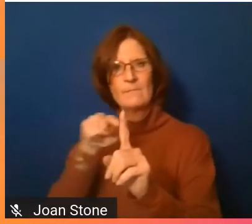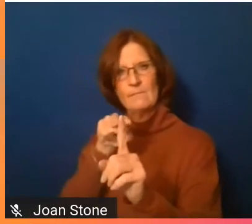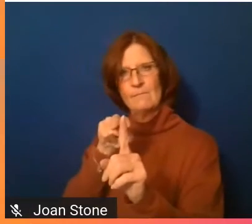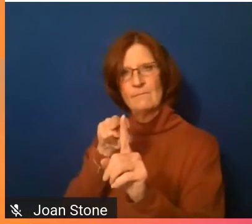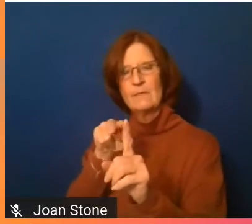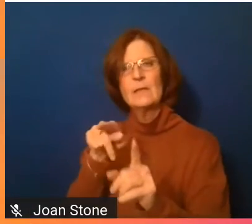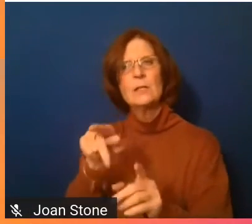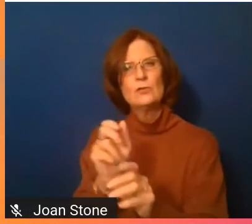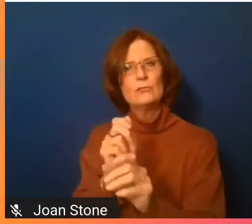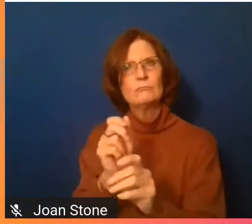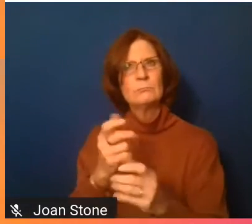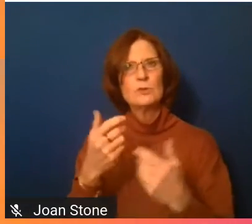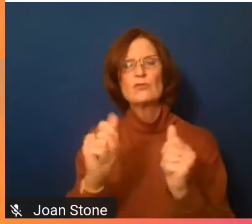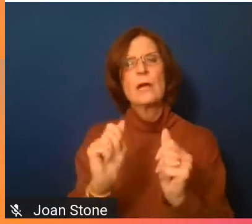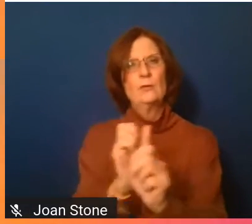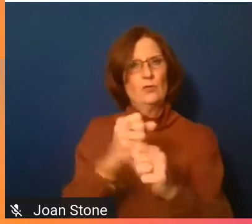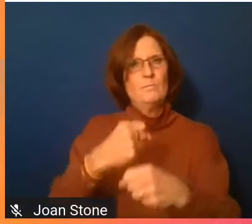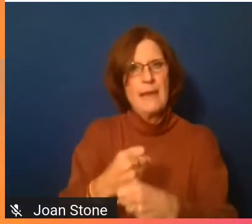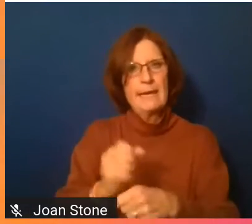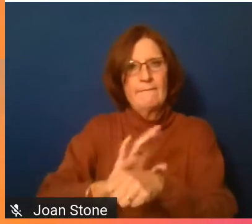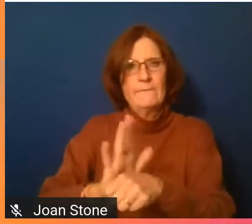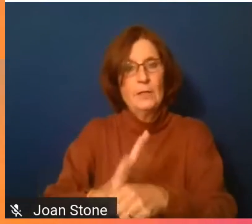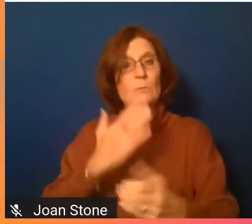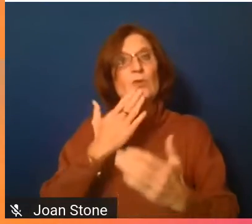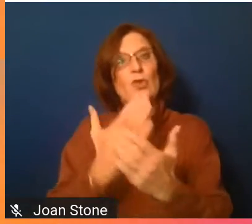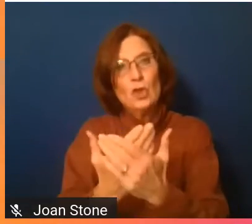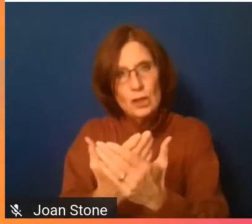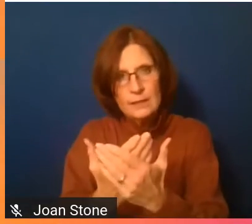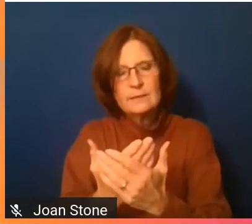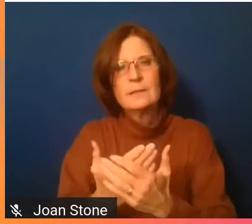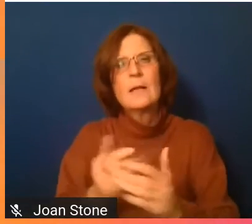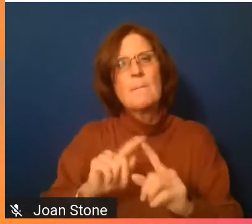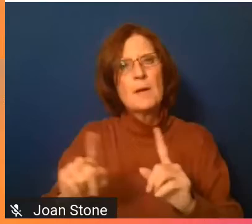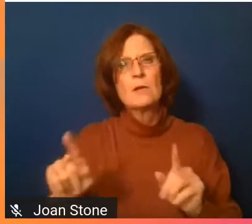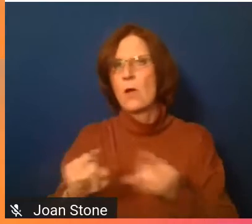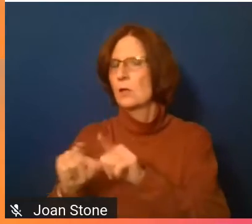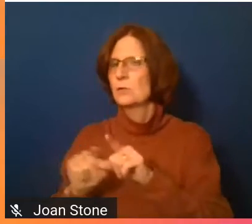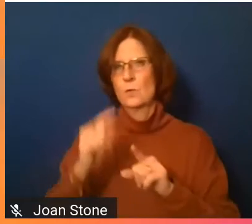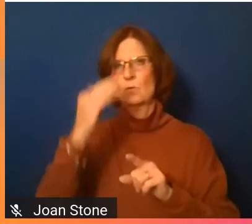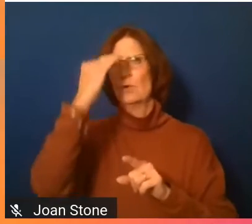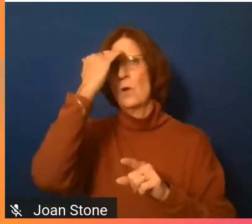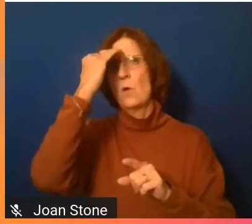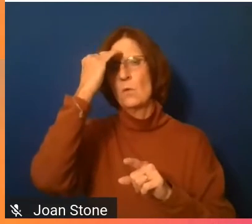create, you want to make as good a film as possible, but also you know, knowing that if there's